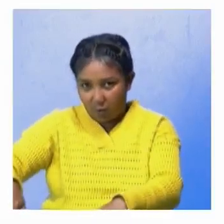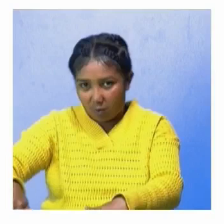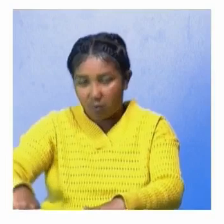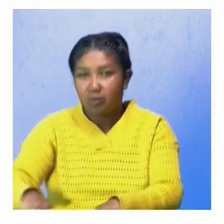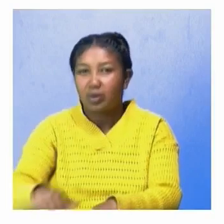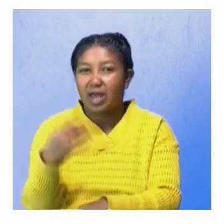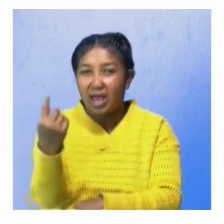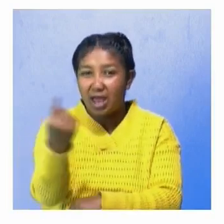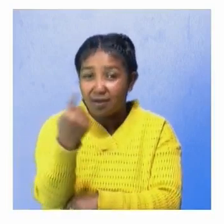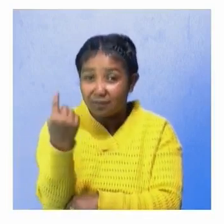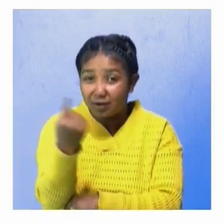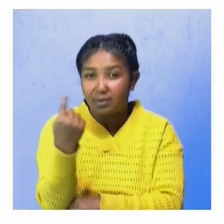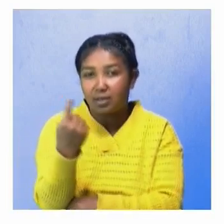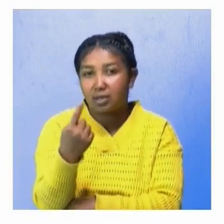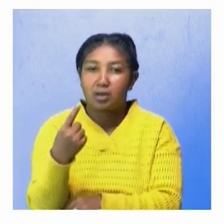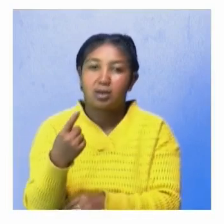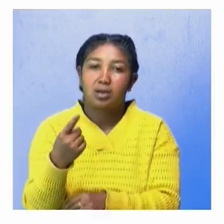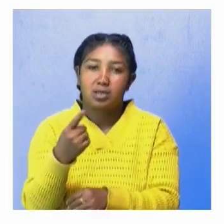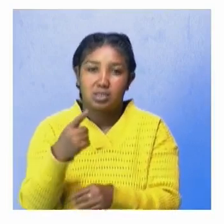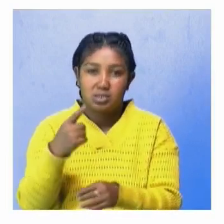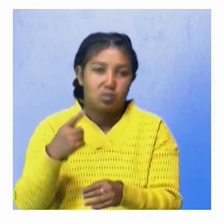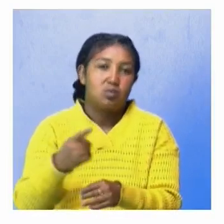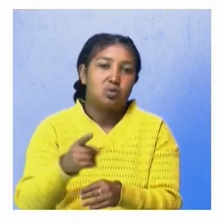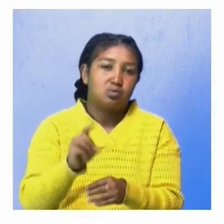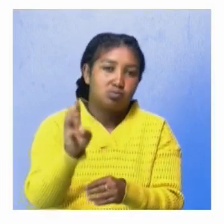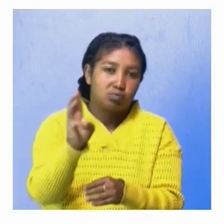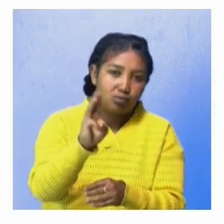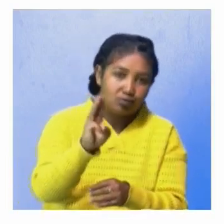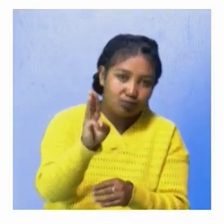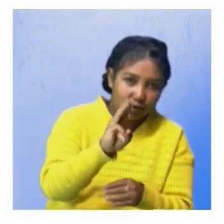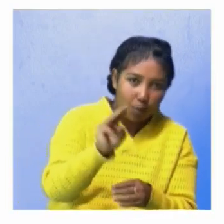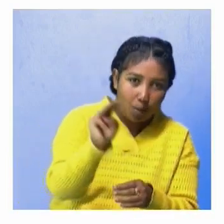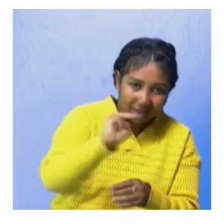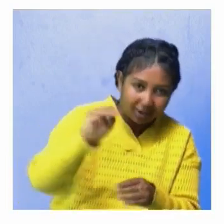every weekday. Every weekday.